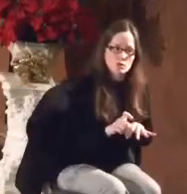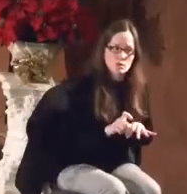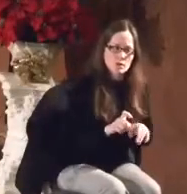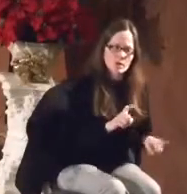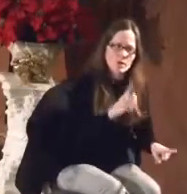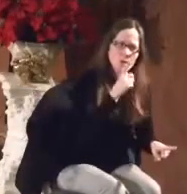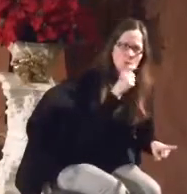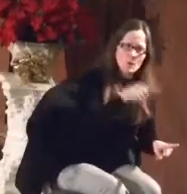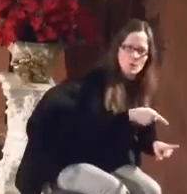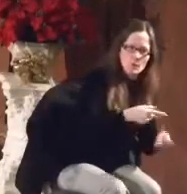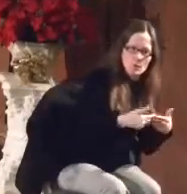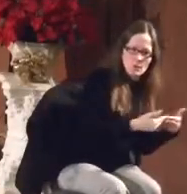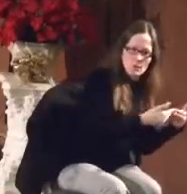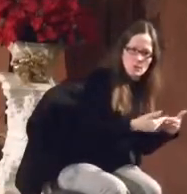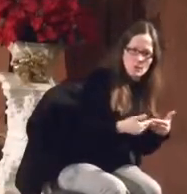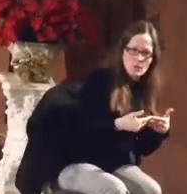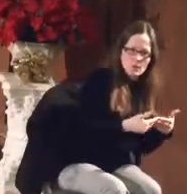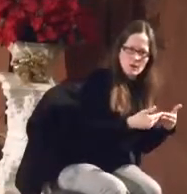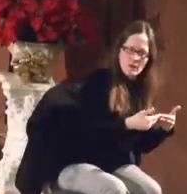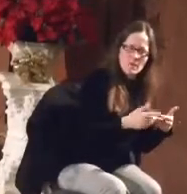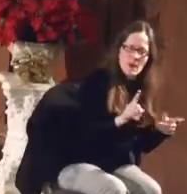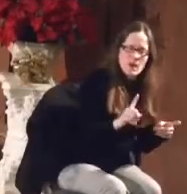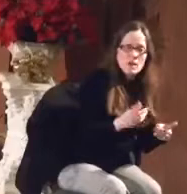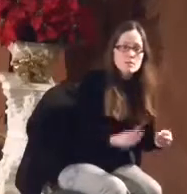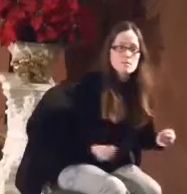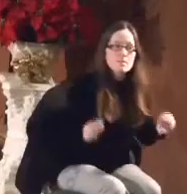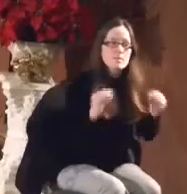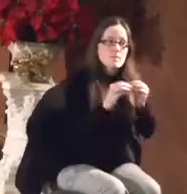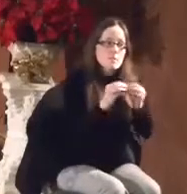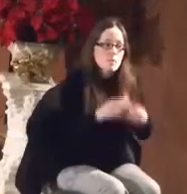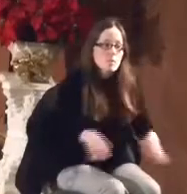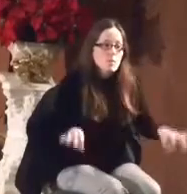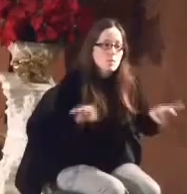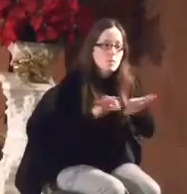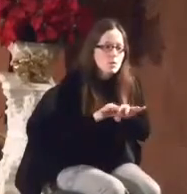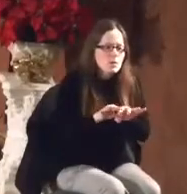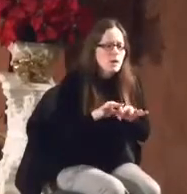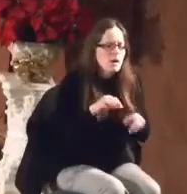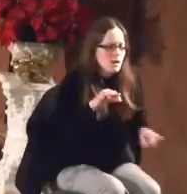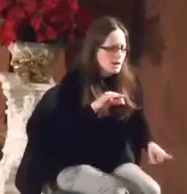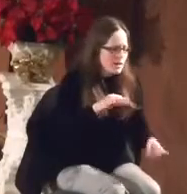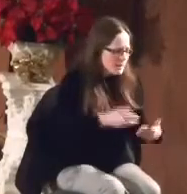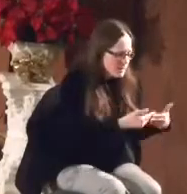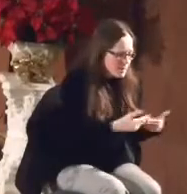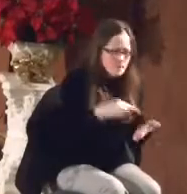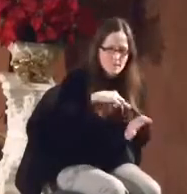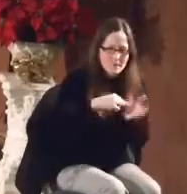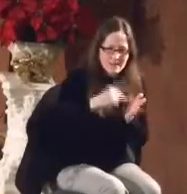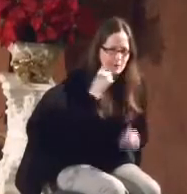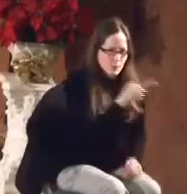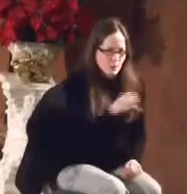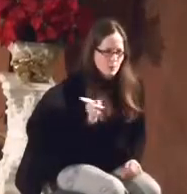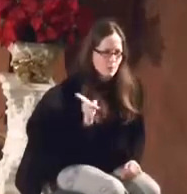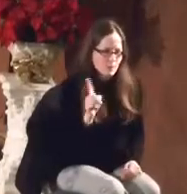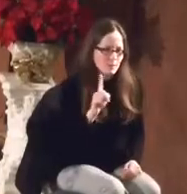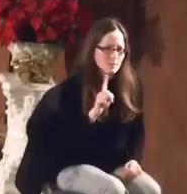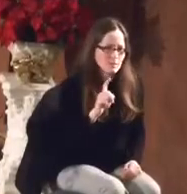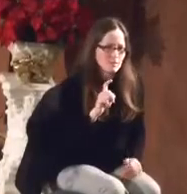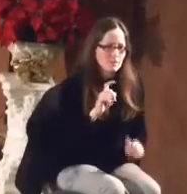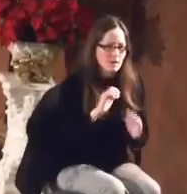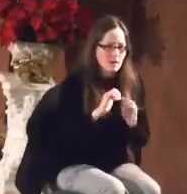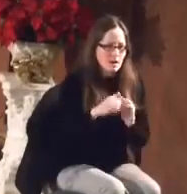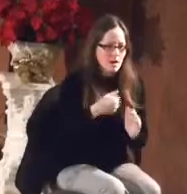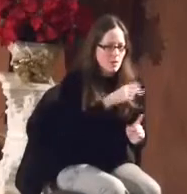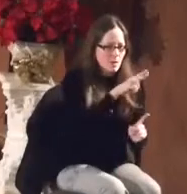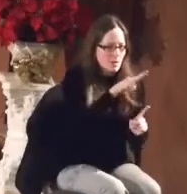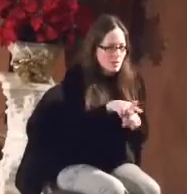You see, we're going to take a few moments in just a little bit to greet one another and to tell your neighbor, I'm glad you're here. But we're also